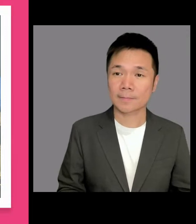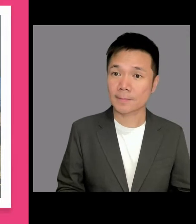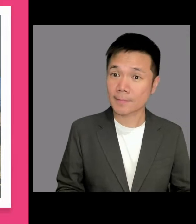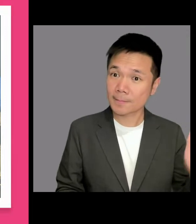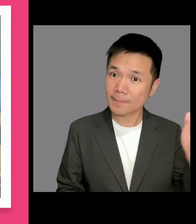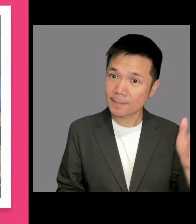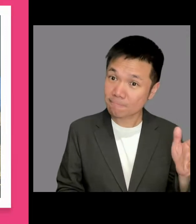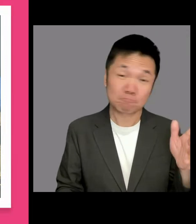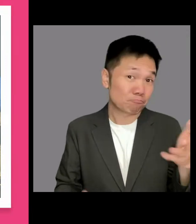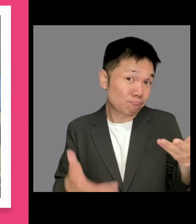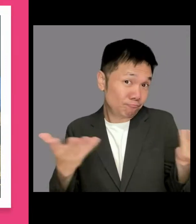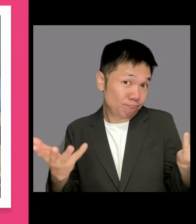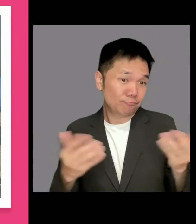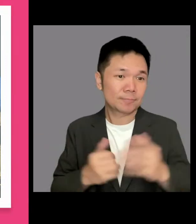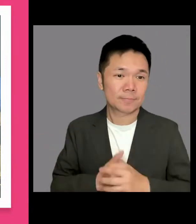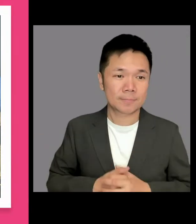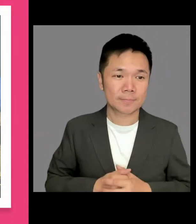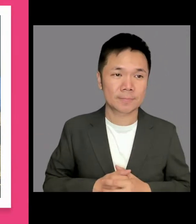So